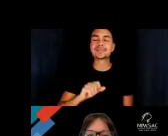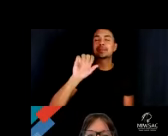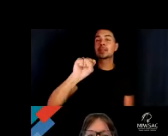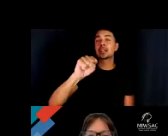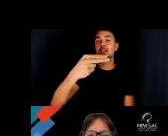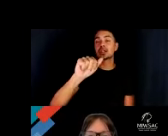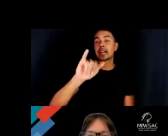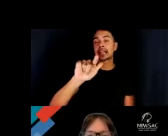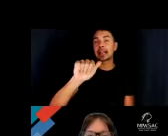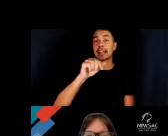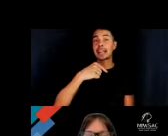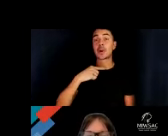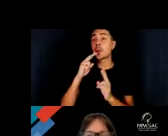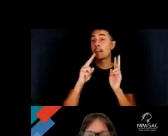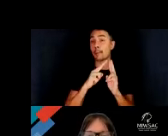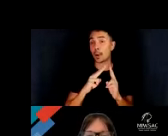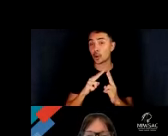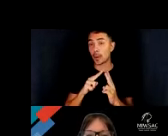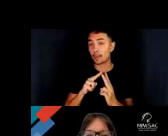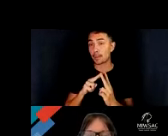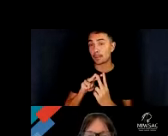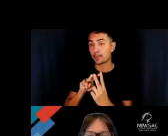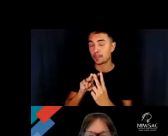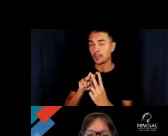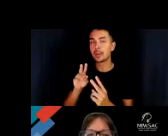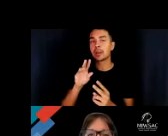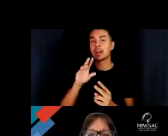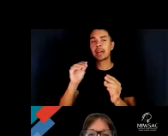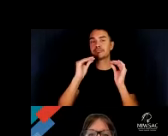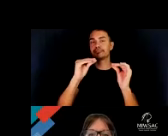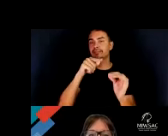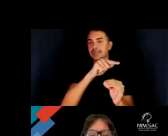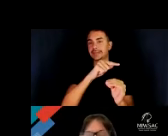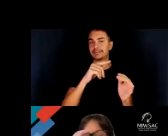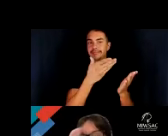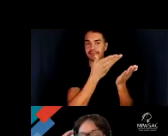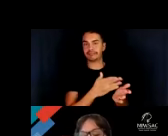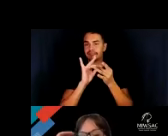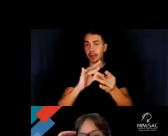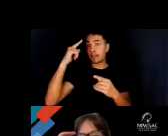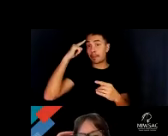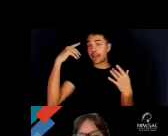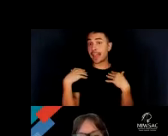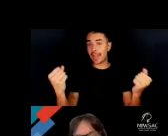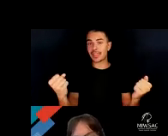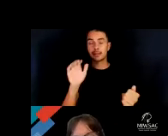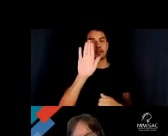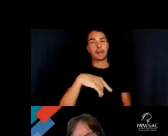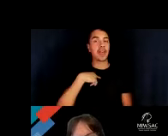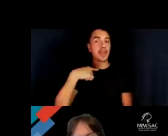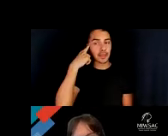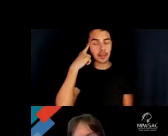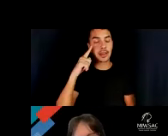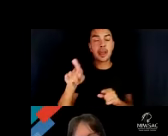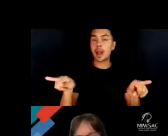up and chat with you all today about this module and about mental health. And I really think as